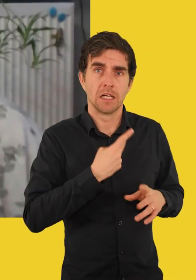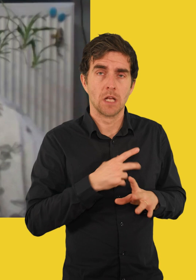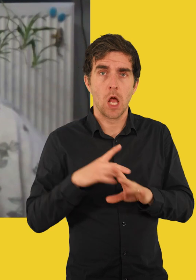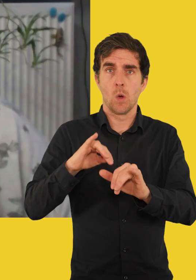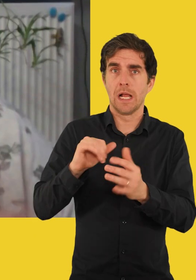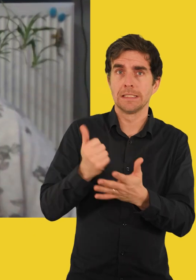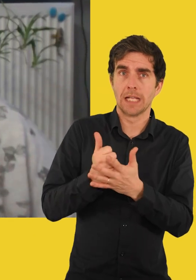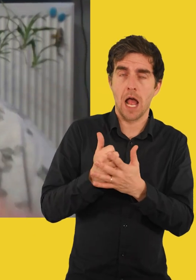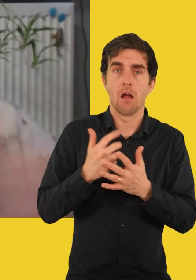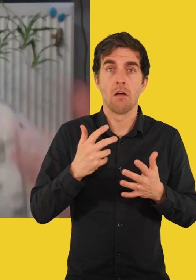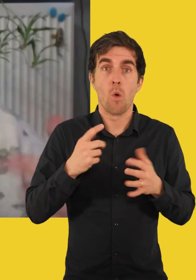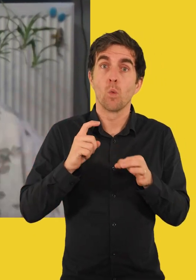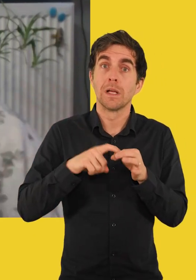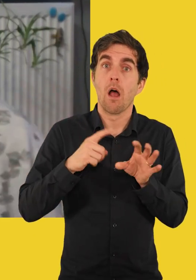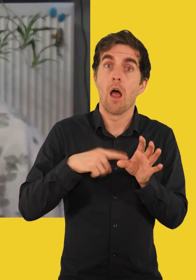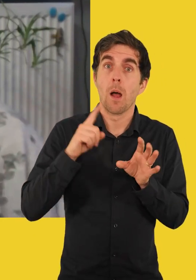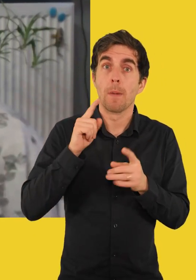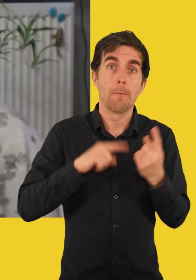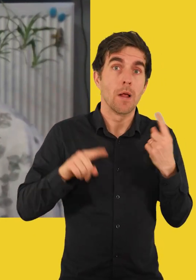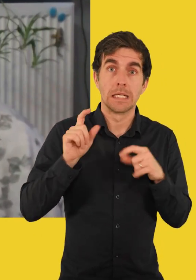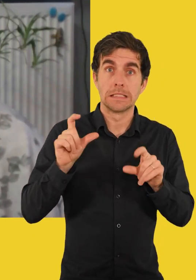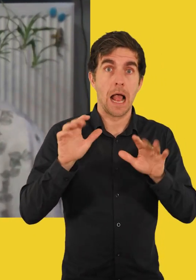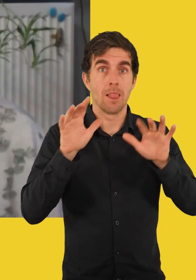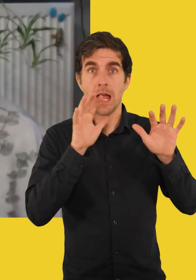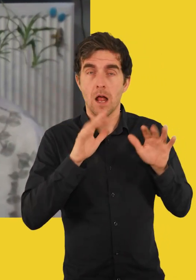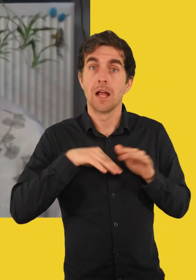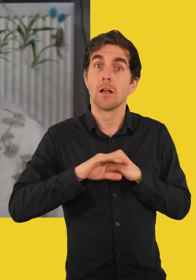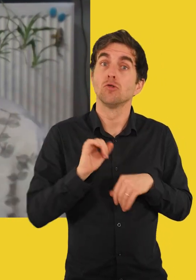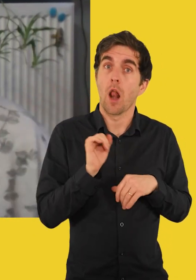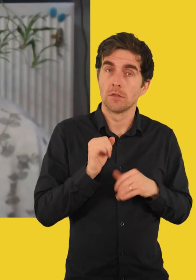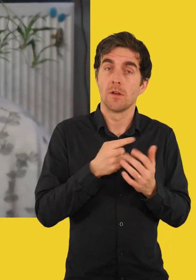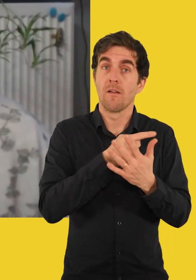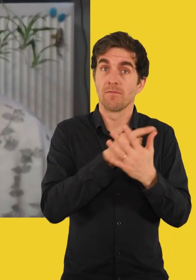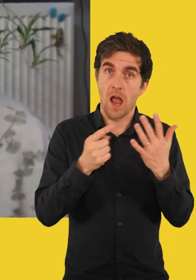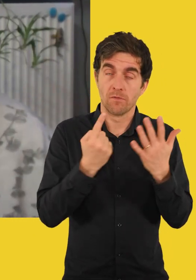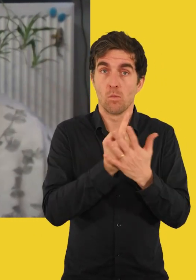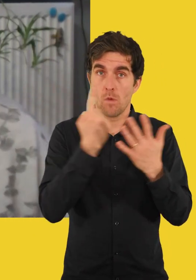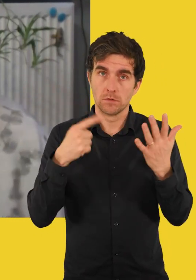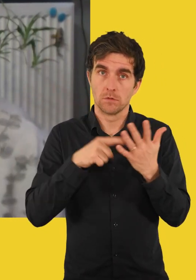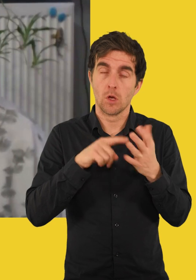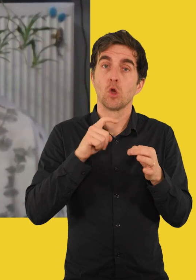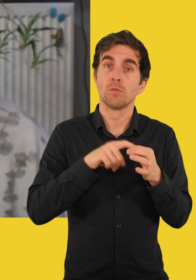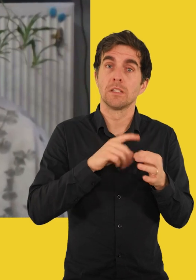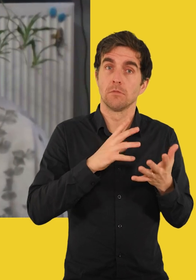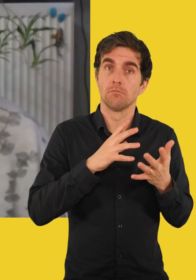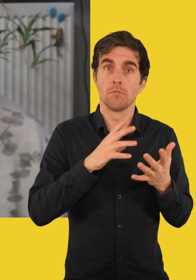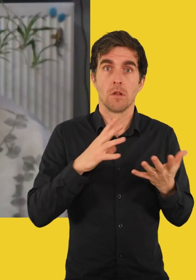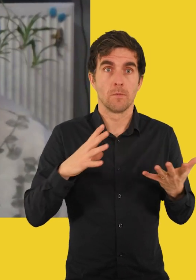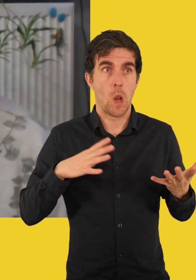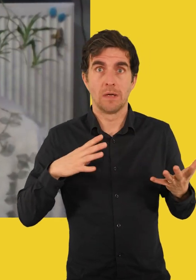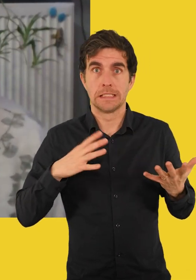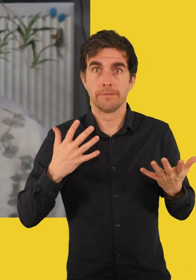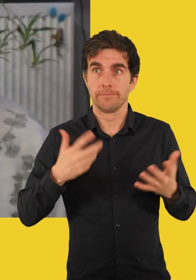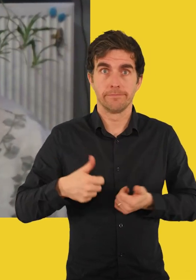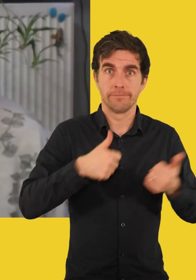are disproportionately homeless across the world. In Scotland, 1 in 5 transgender young people experience homelessness before the